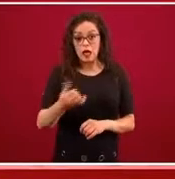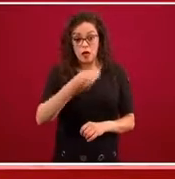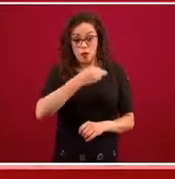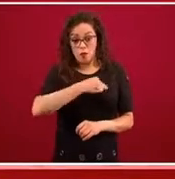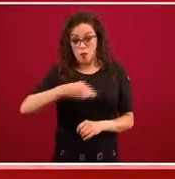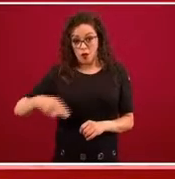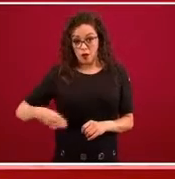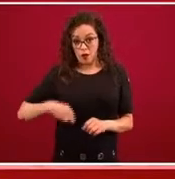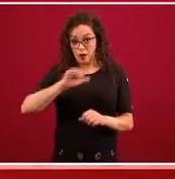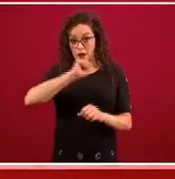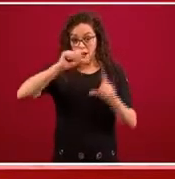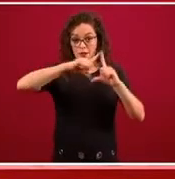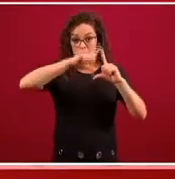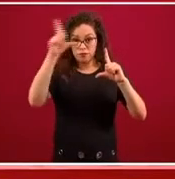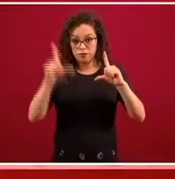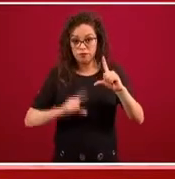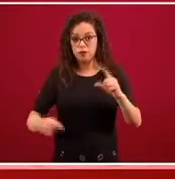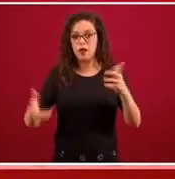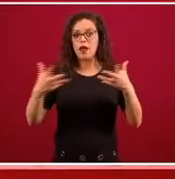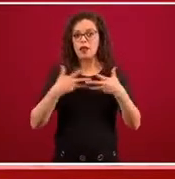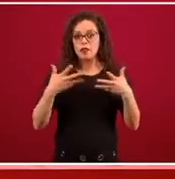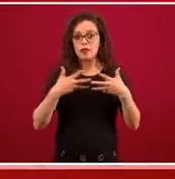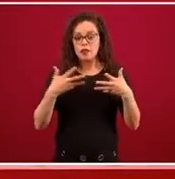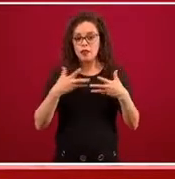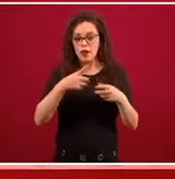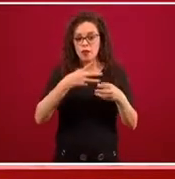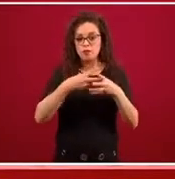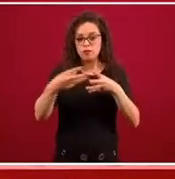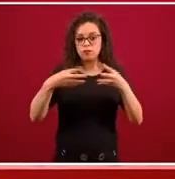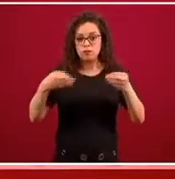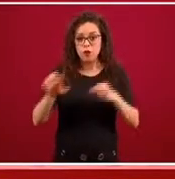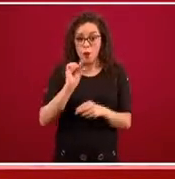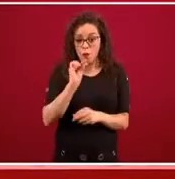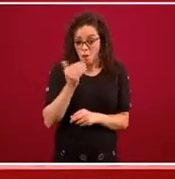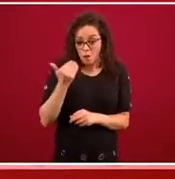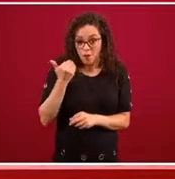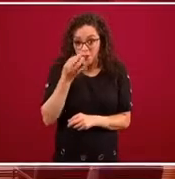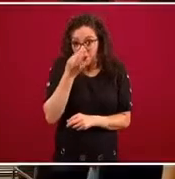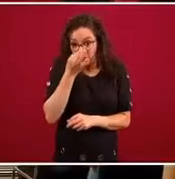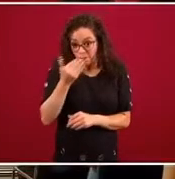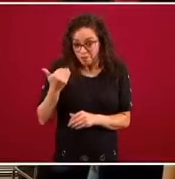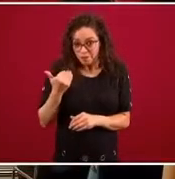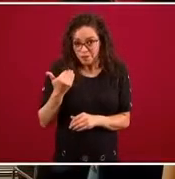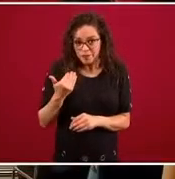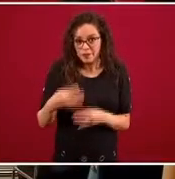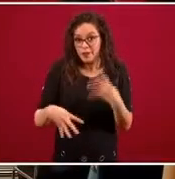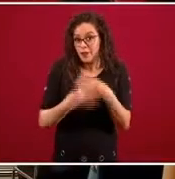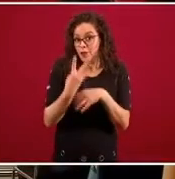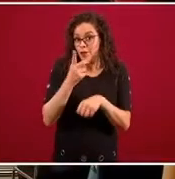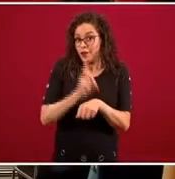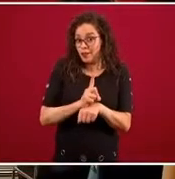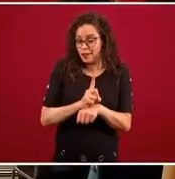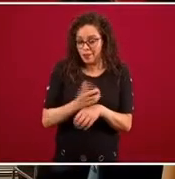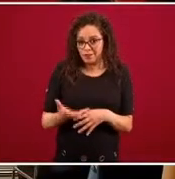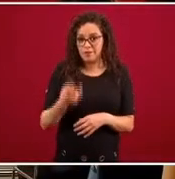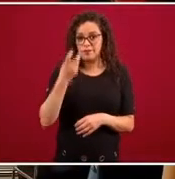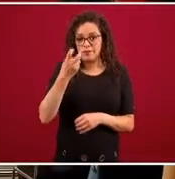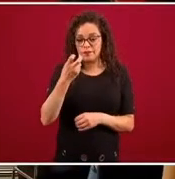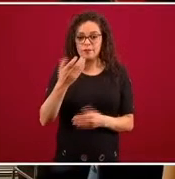which municipalities of the country have a higher concentration and have a higher transmission